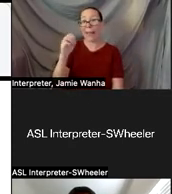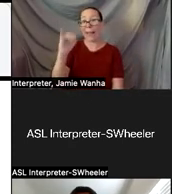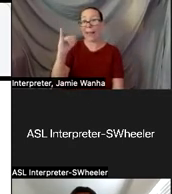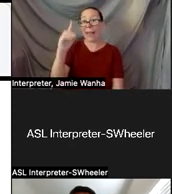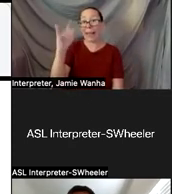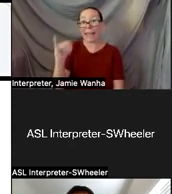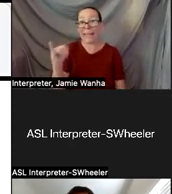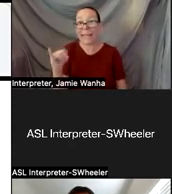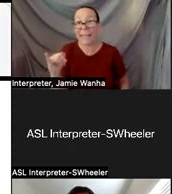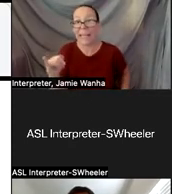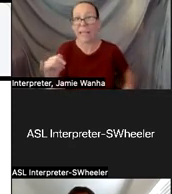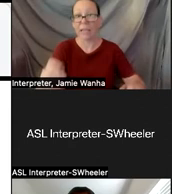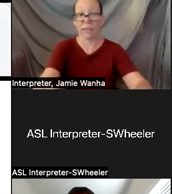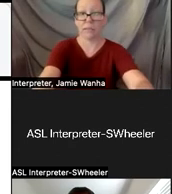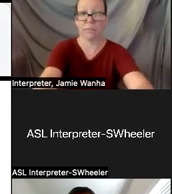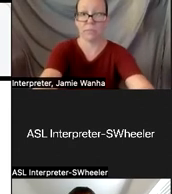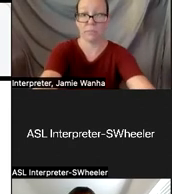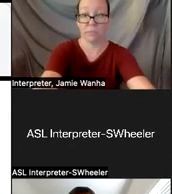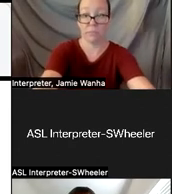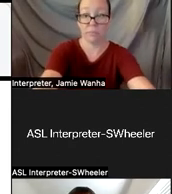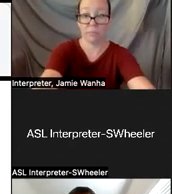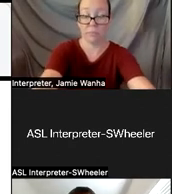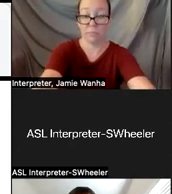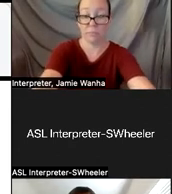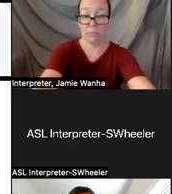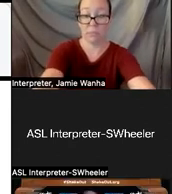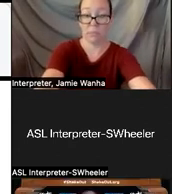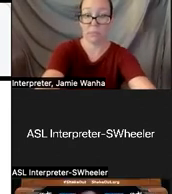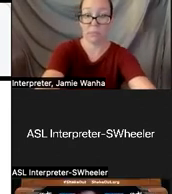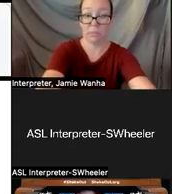talk about mini award opportunities briefly for ECA SoCal.